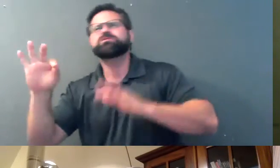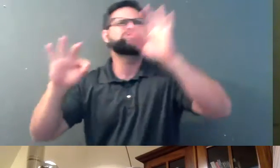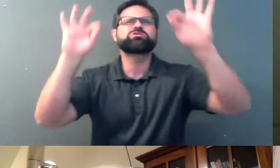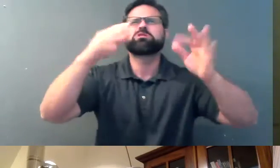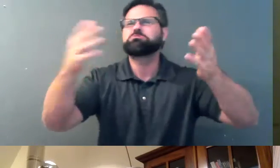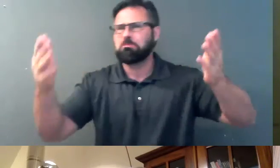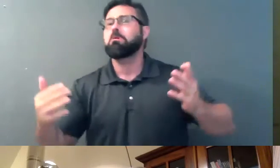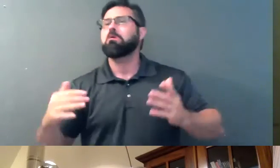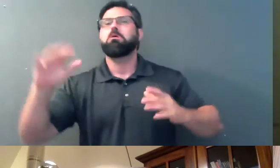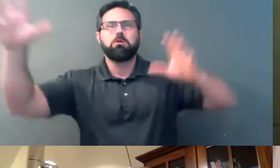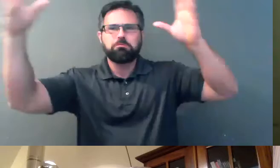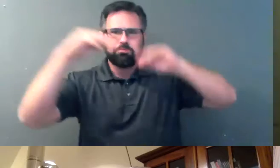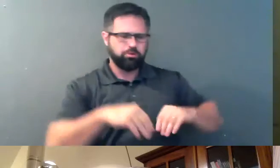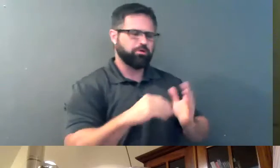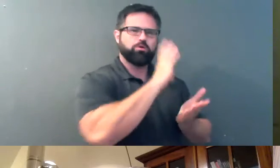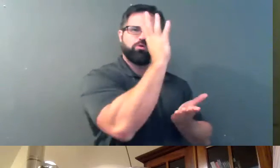Fourthly,